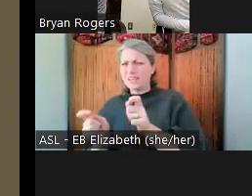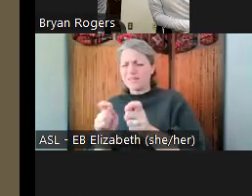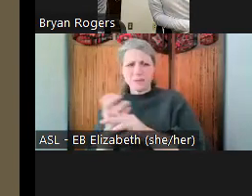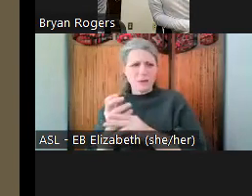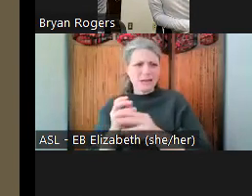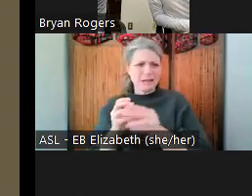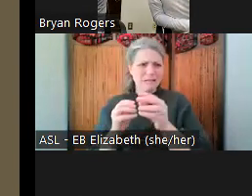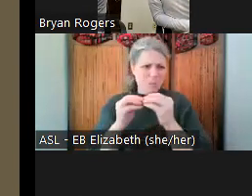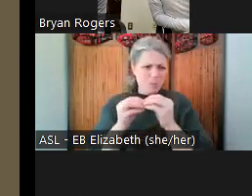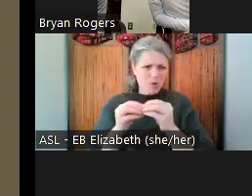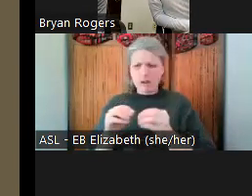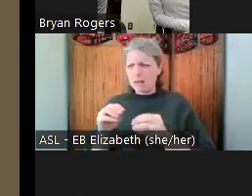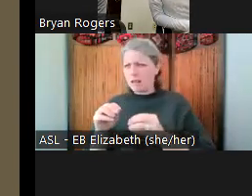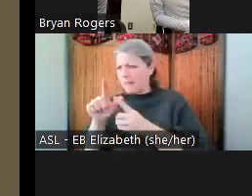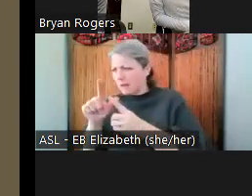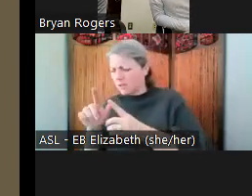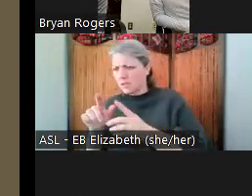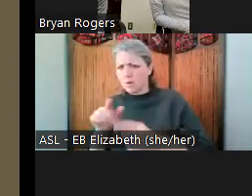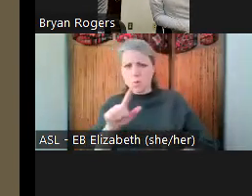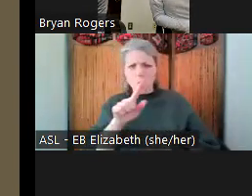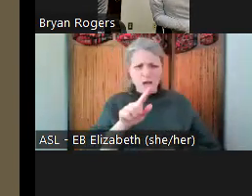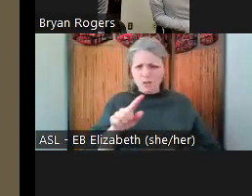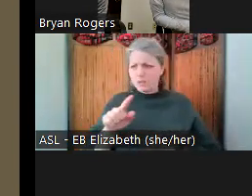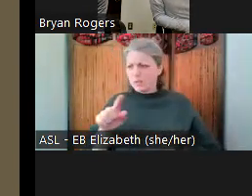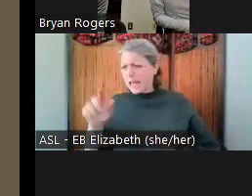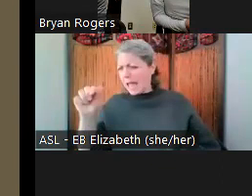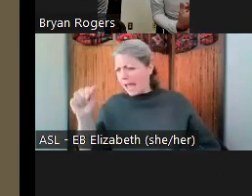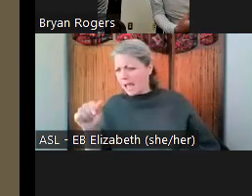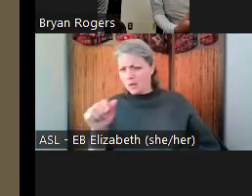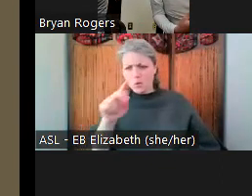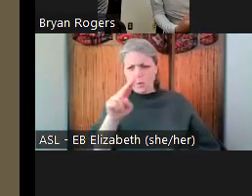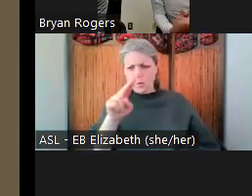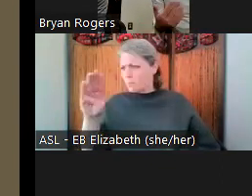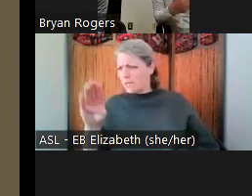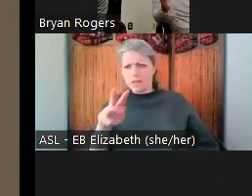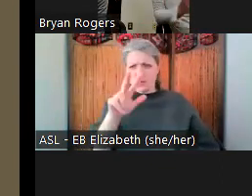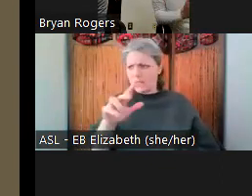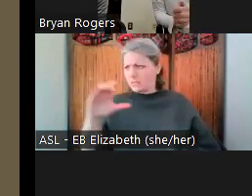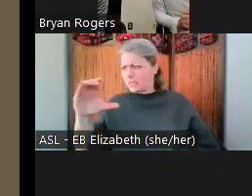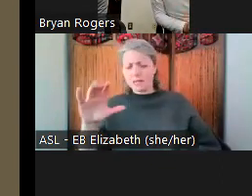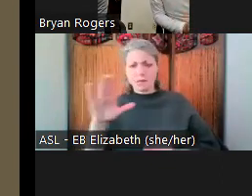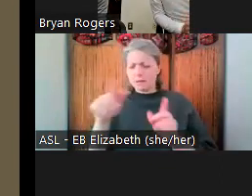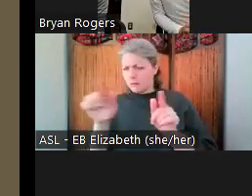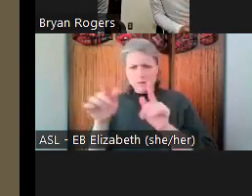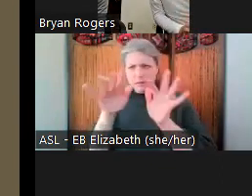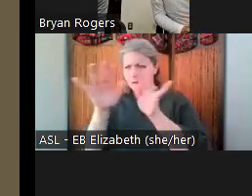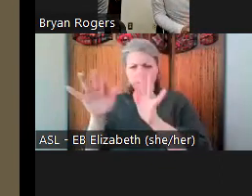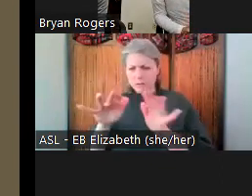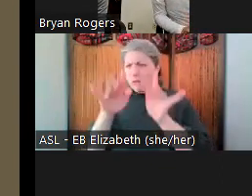and letter as you go up in sequence. So it's, it's looking at that alternating attention,